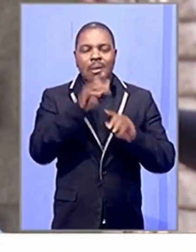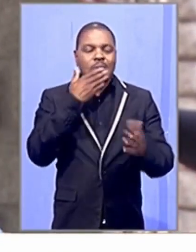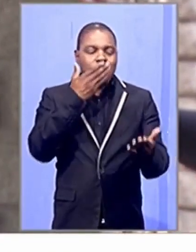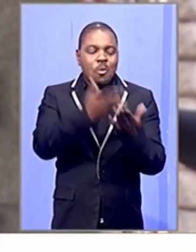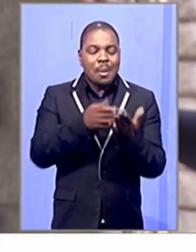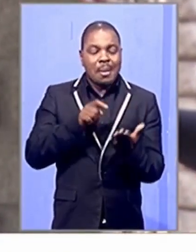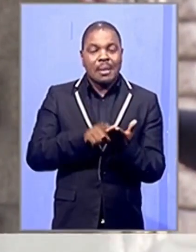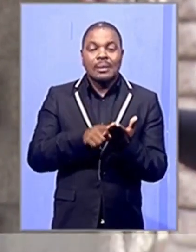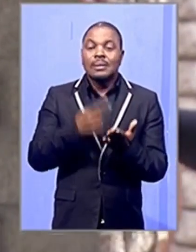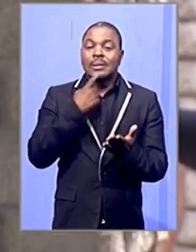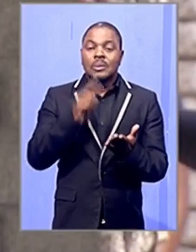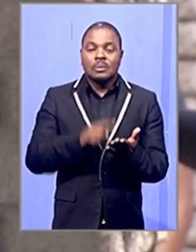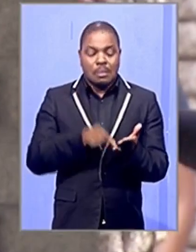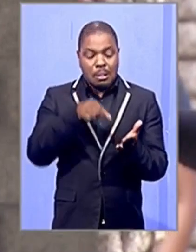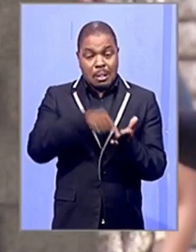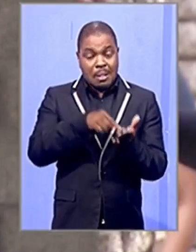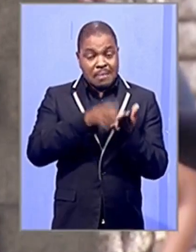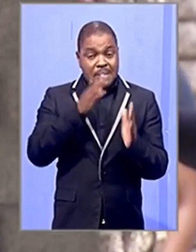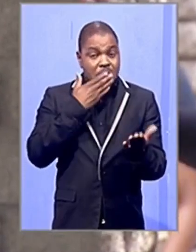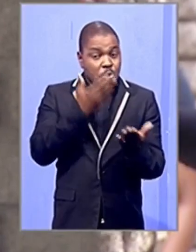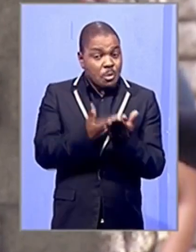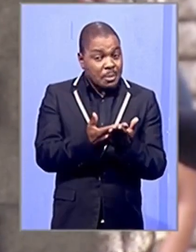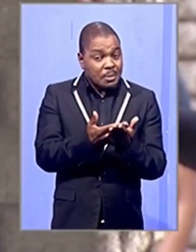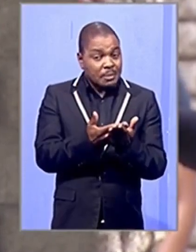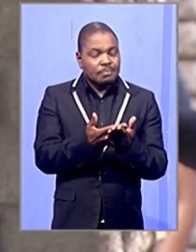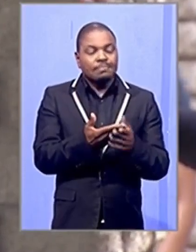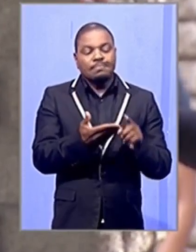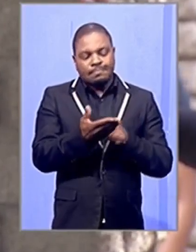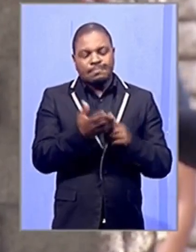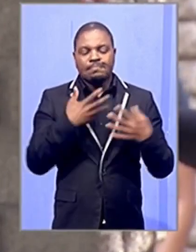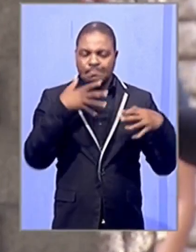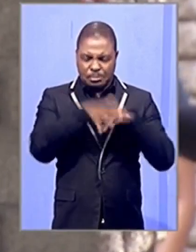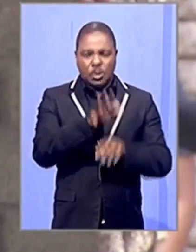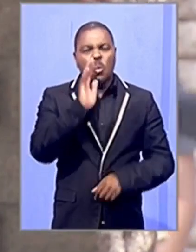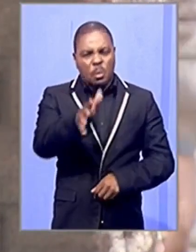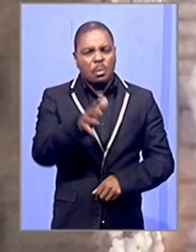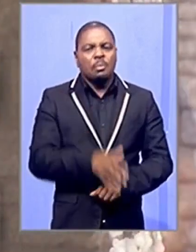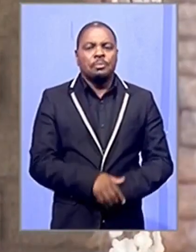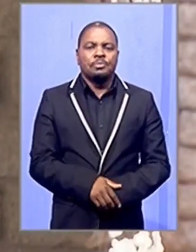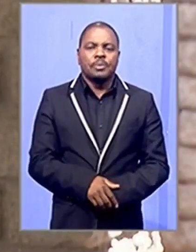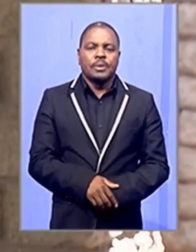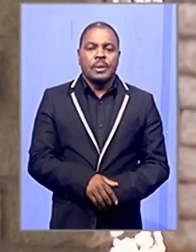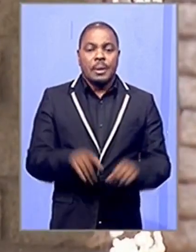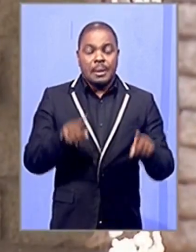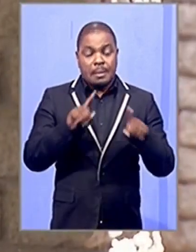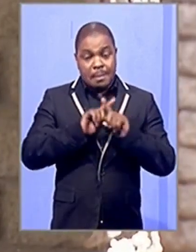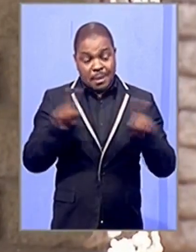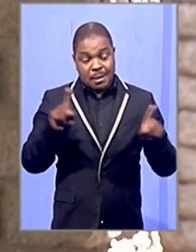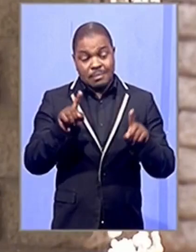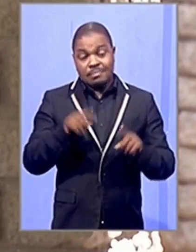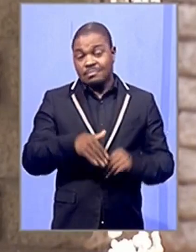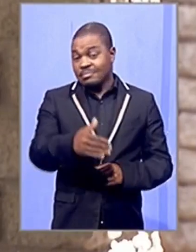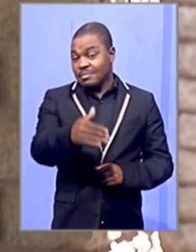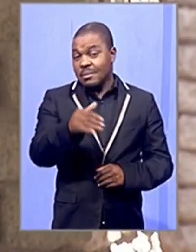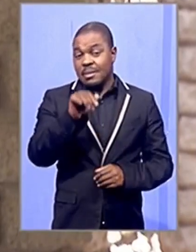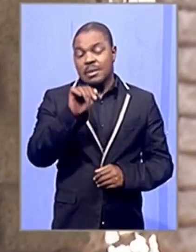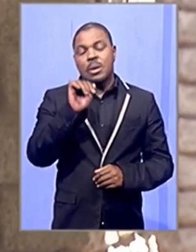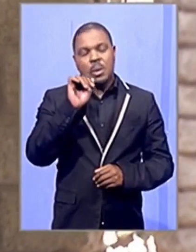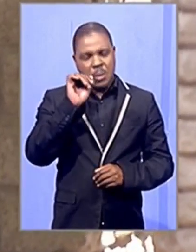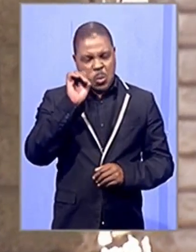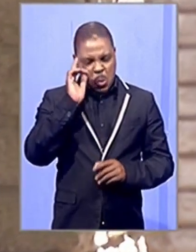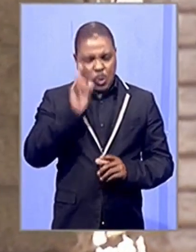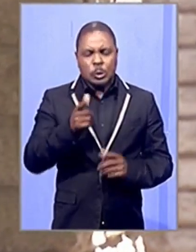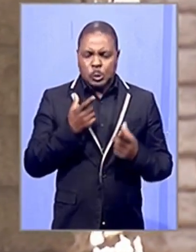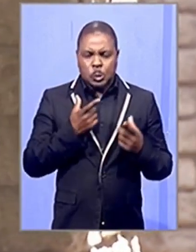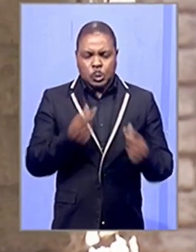those recommendations come, we will enforce those recommendations. But at the end, action will